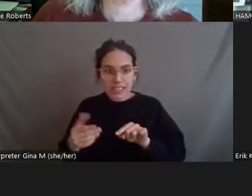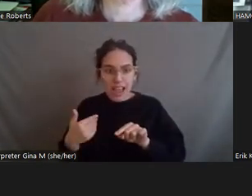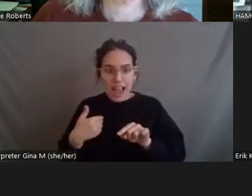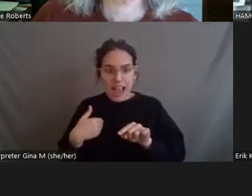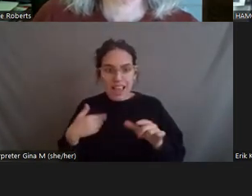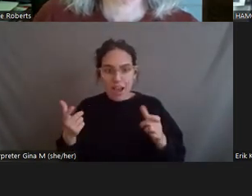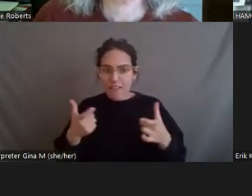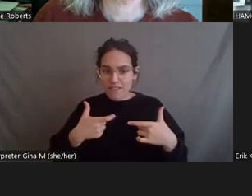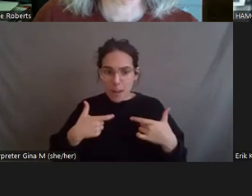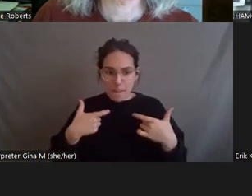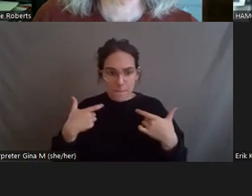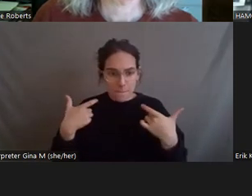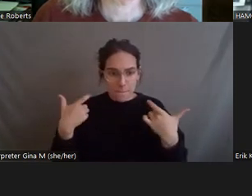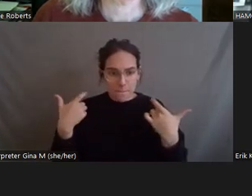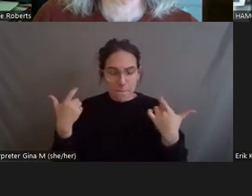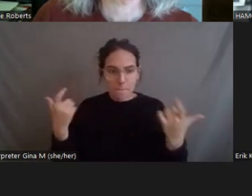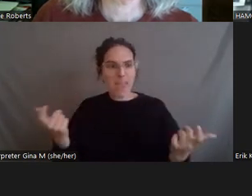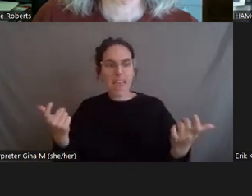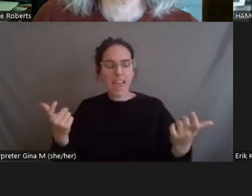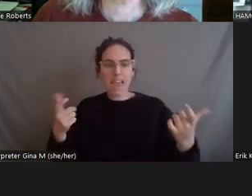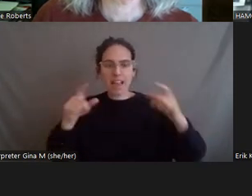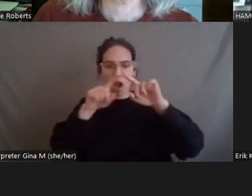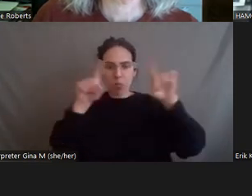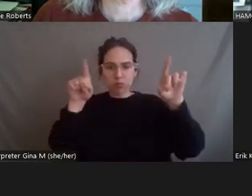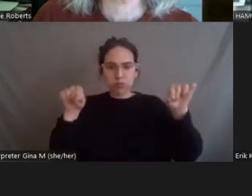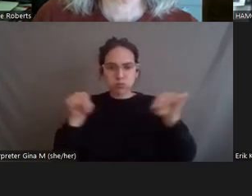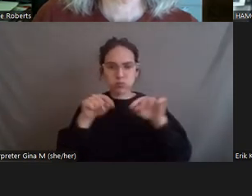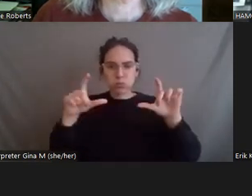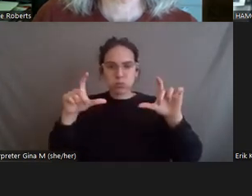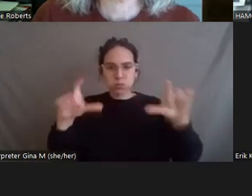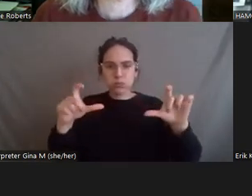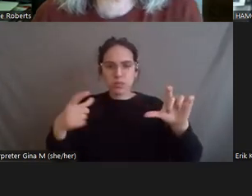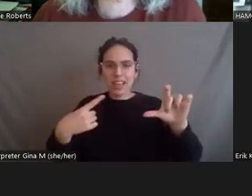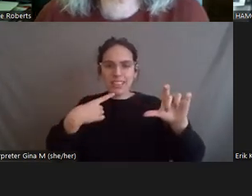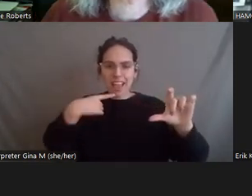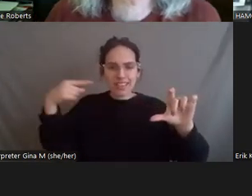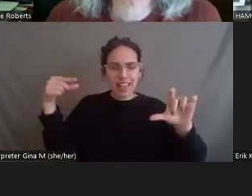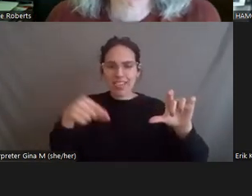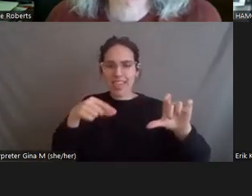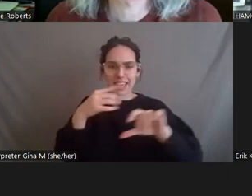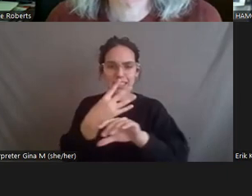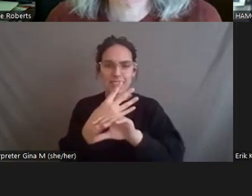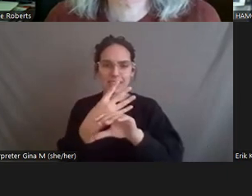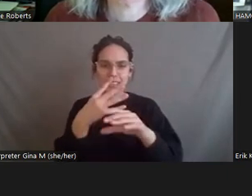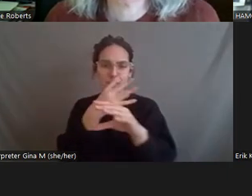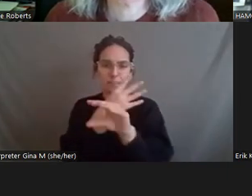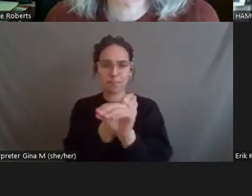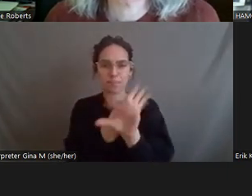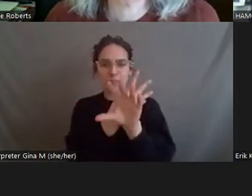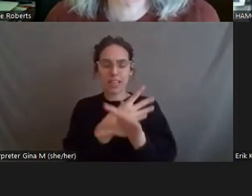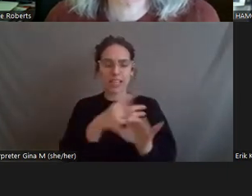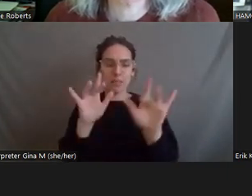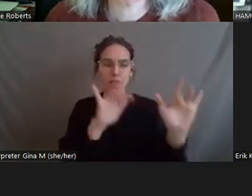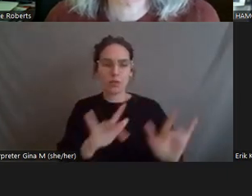big, this meeting is being recorded. And when I keep pressing on got it, it doesn't